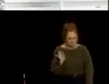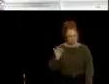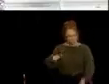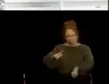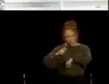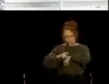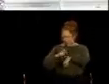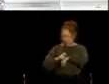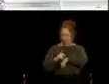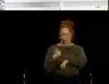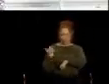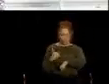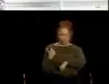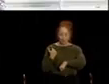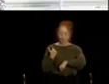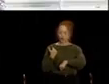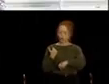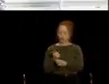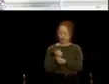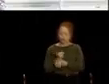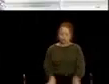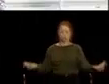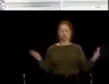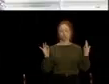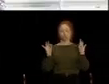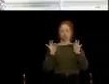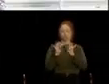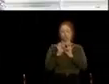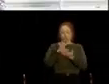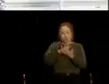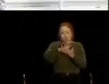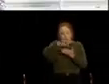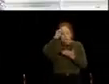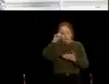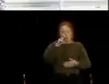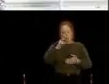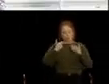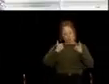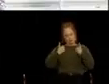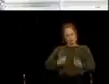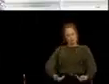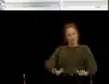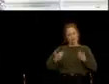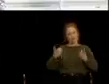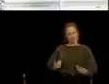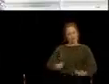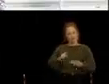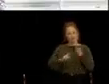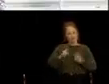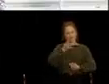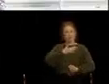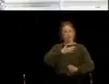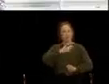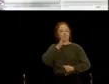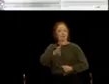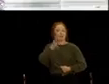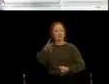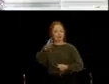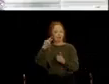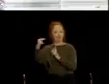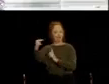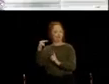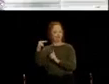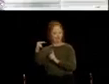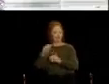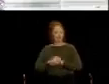was everything to me, because I learned so much about who I am as a person from my grandmother. Like, I